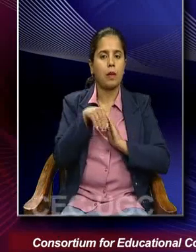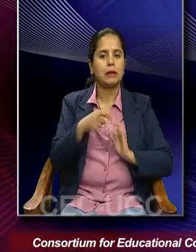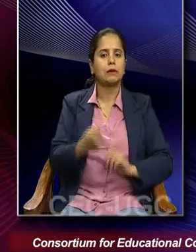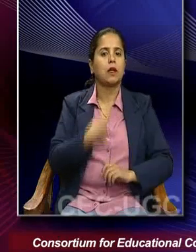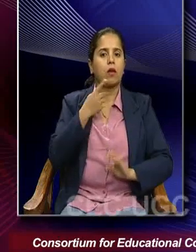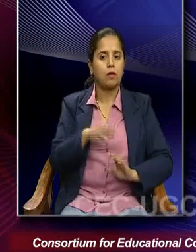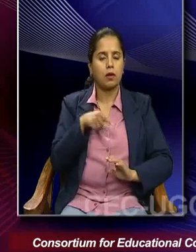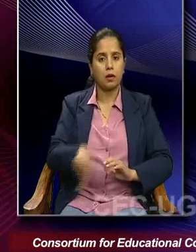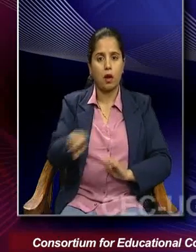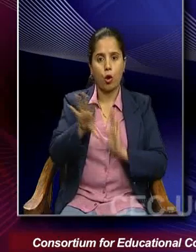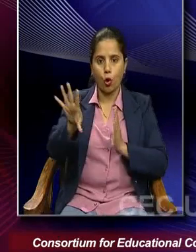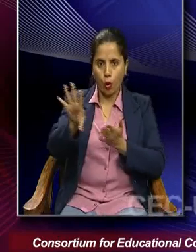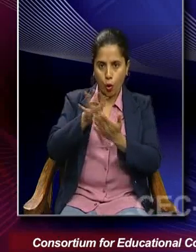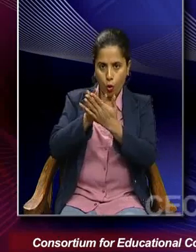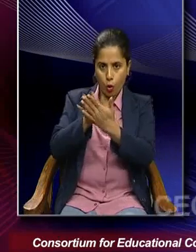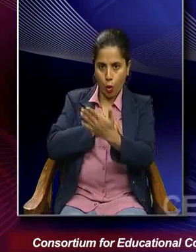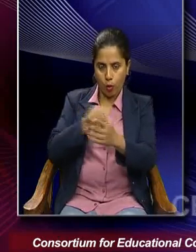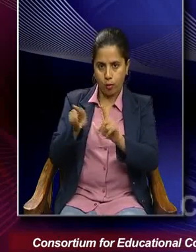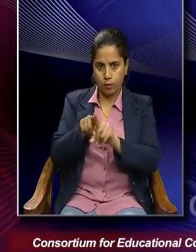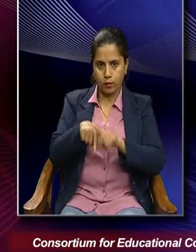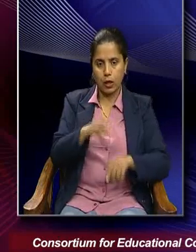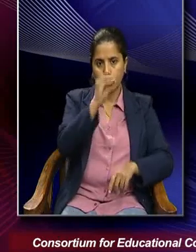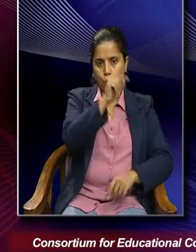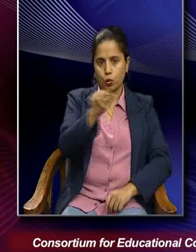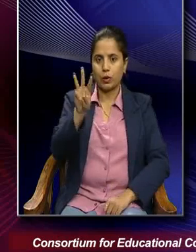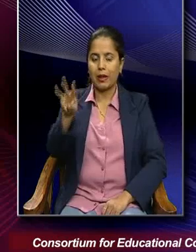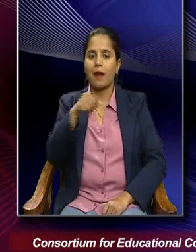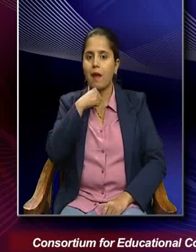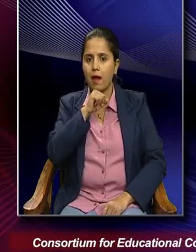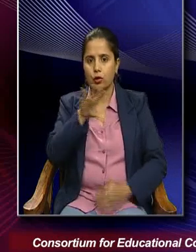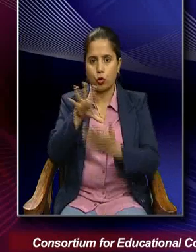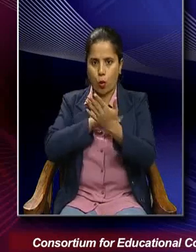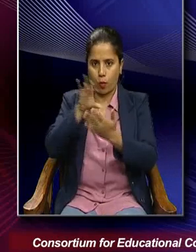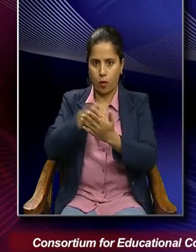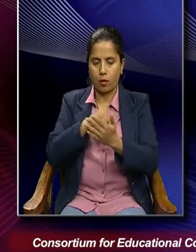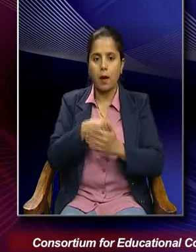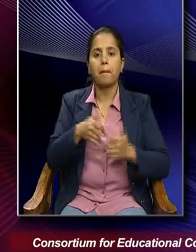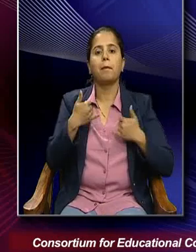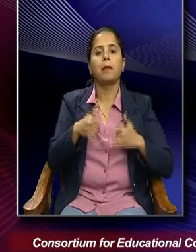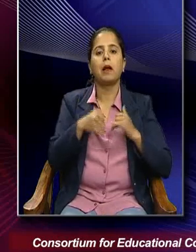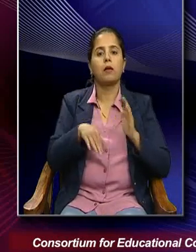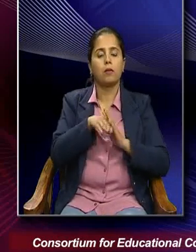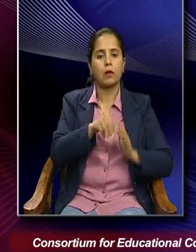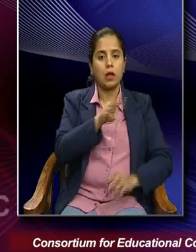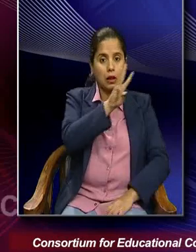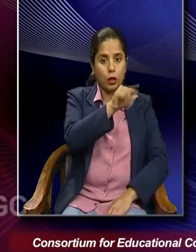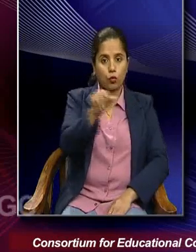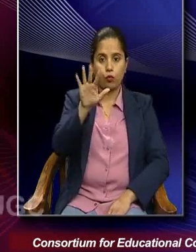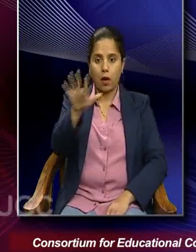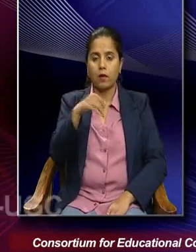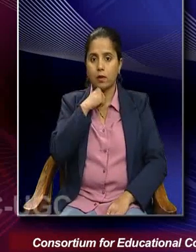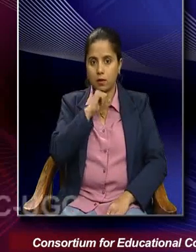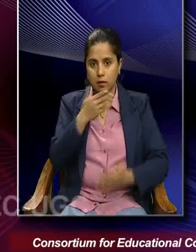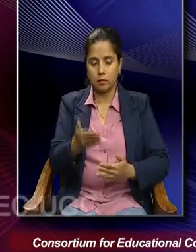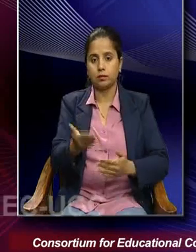children. Generalized other, because we start creating role models. We start